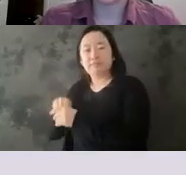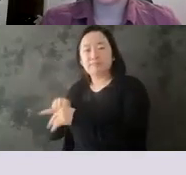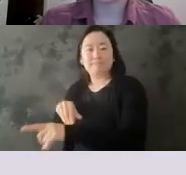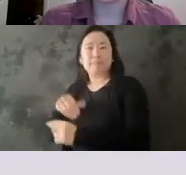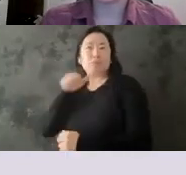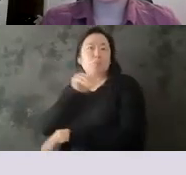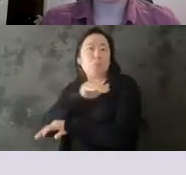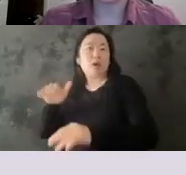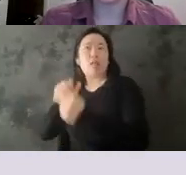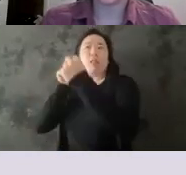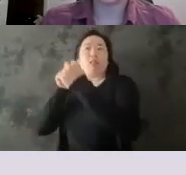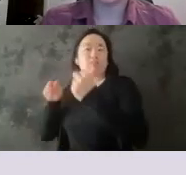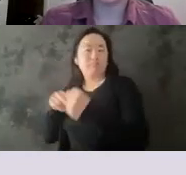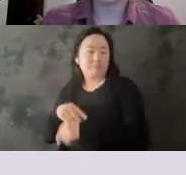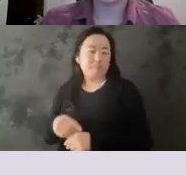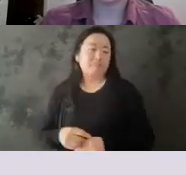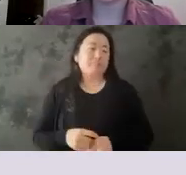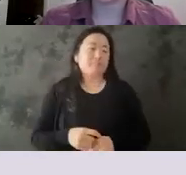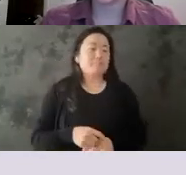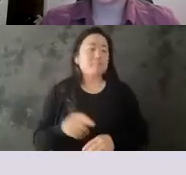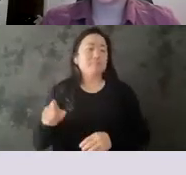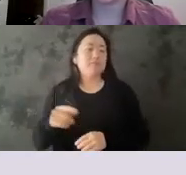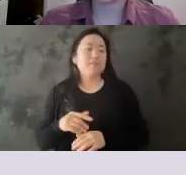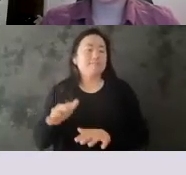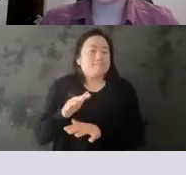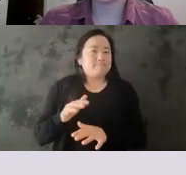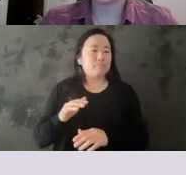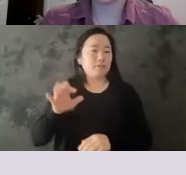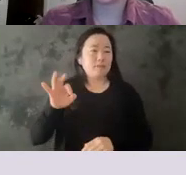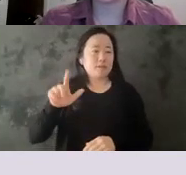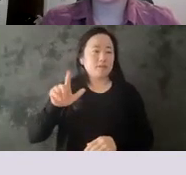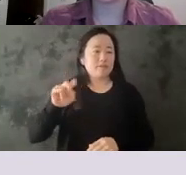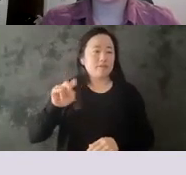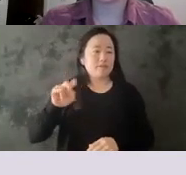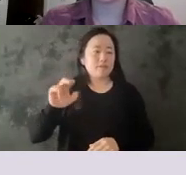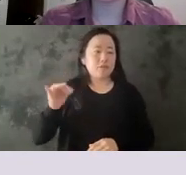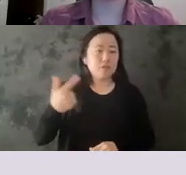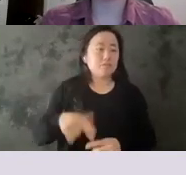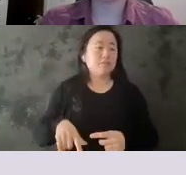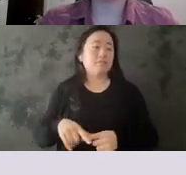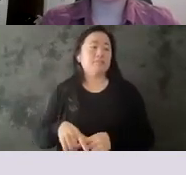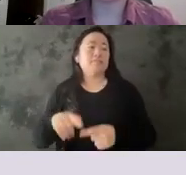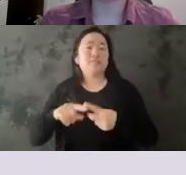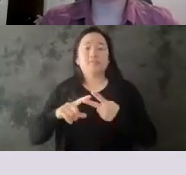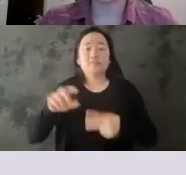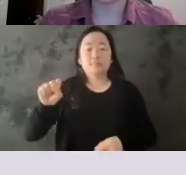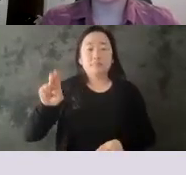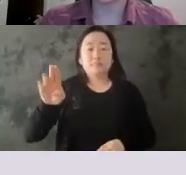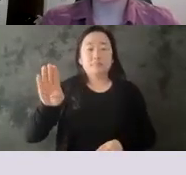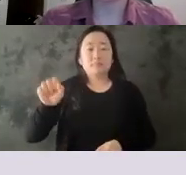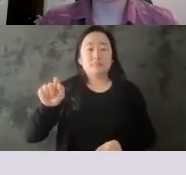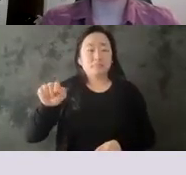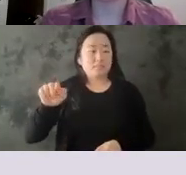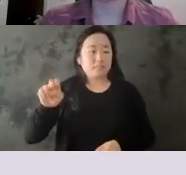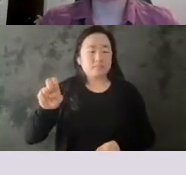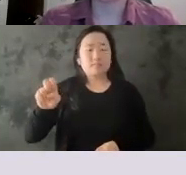if someone gets too close to you, for example, substance use. A couple of people mentioned that earlier, that sometimes that is a coping